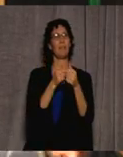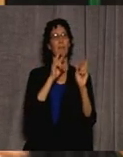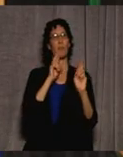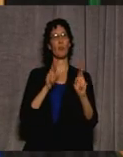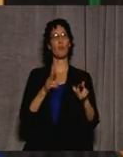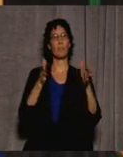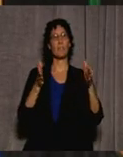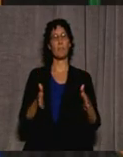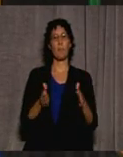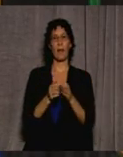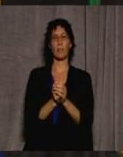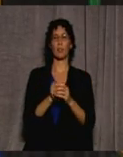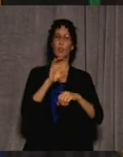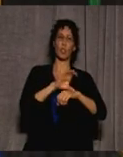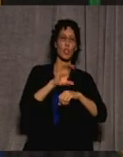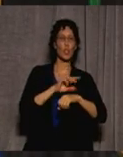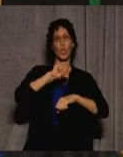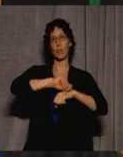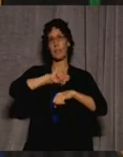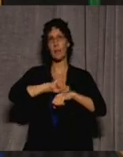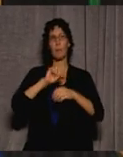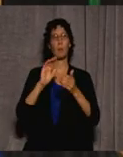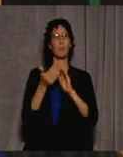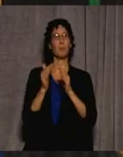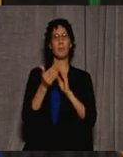through your church or your temple or your community